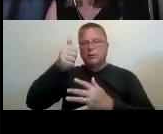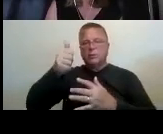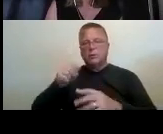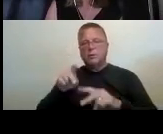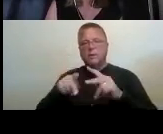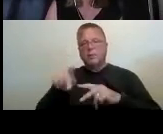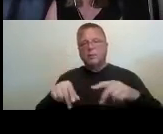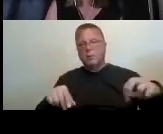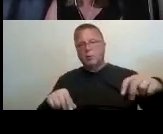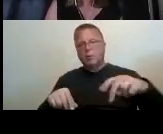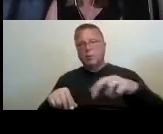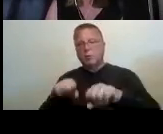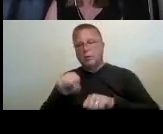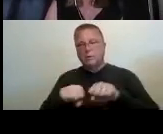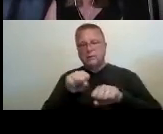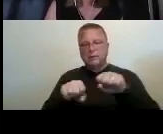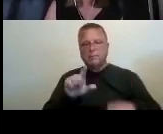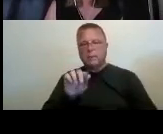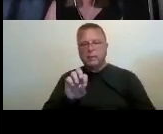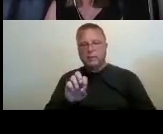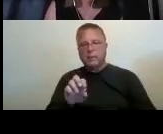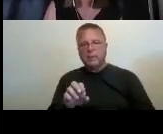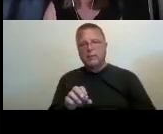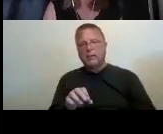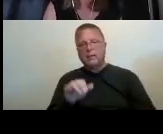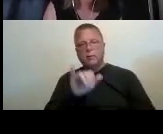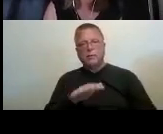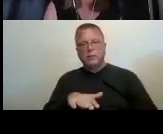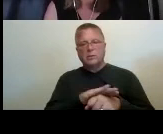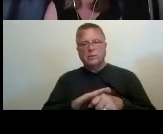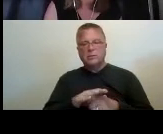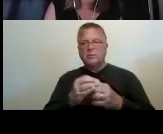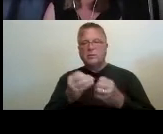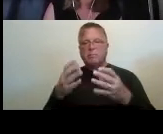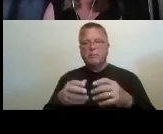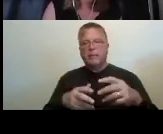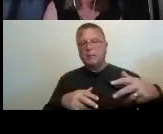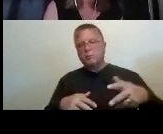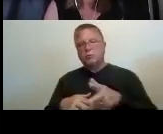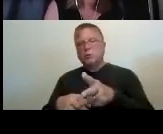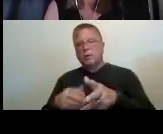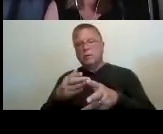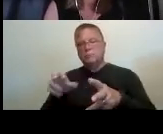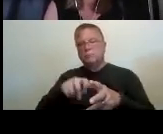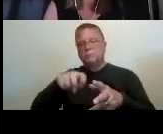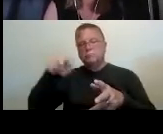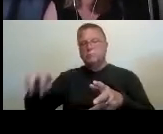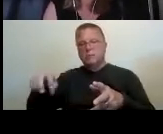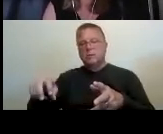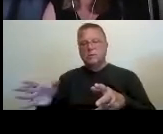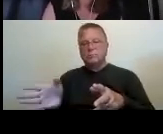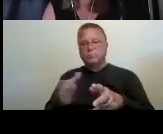across that bike lane in those zones where you have a lot of that pickup drop off happening. So there's ways to treat